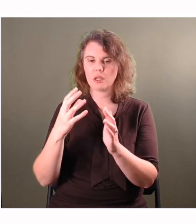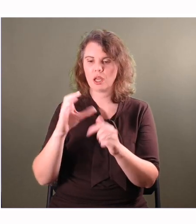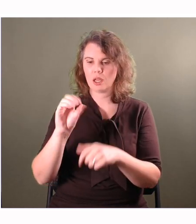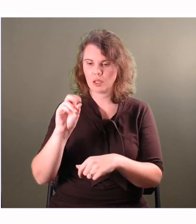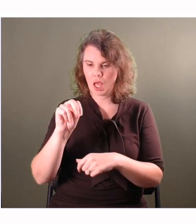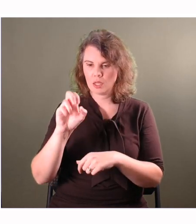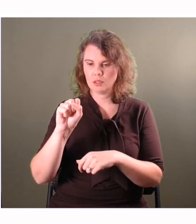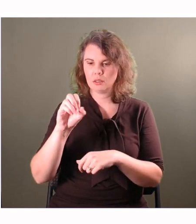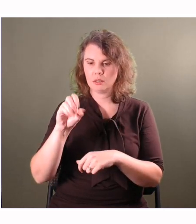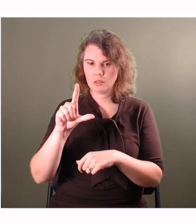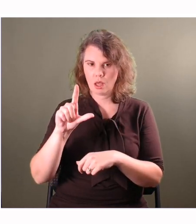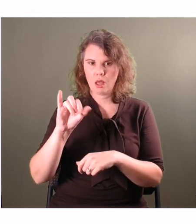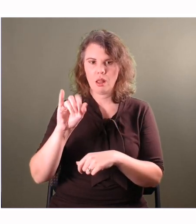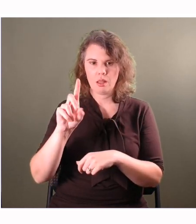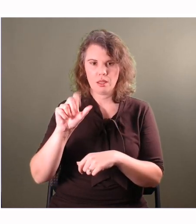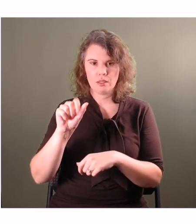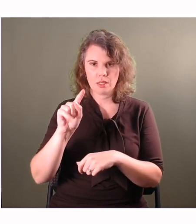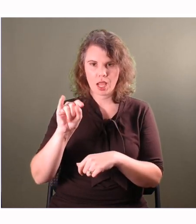I told you that